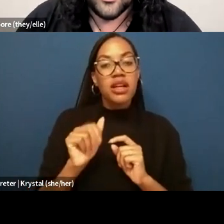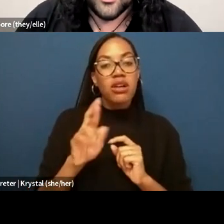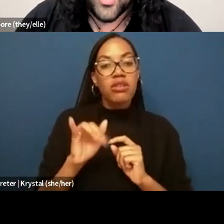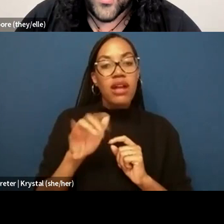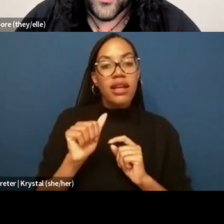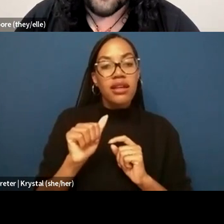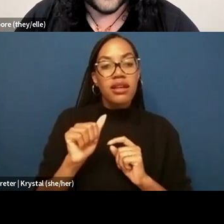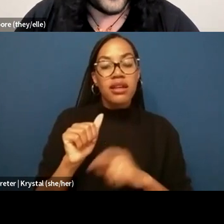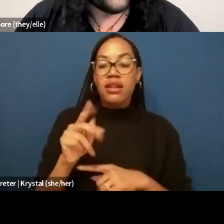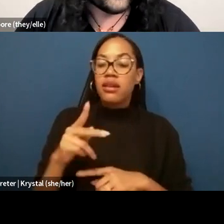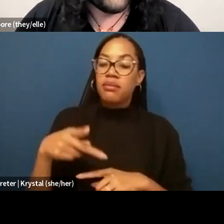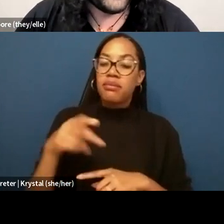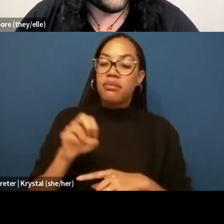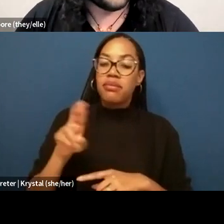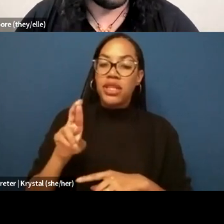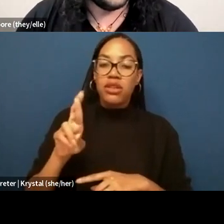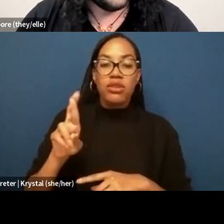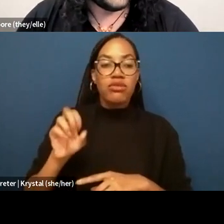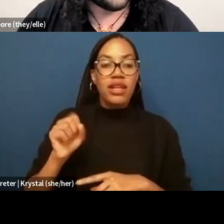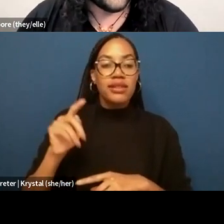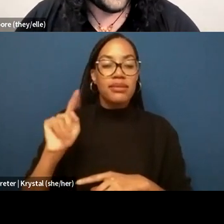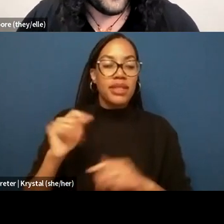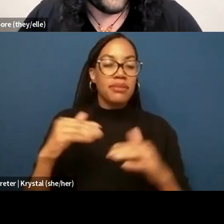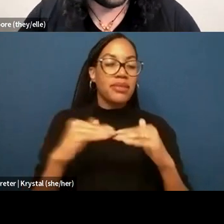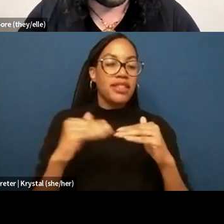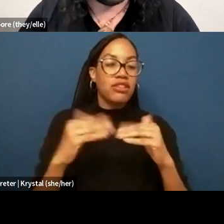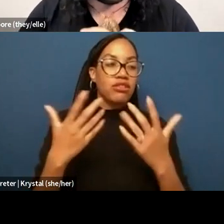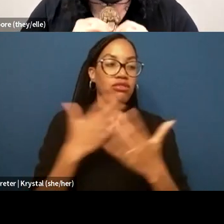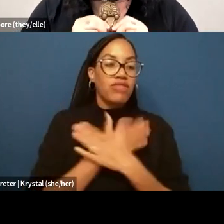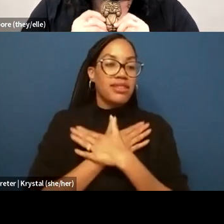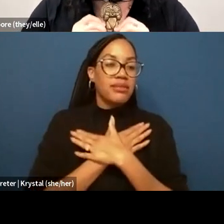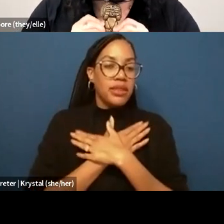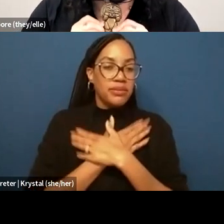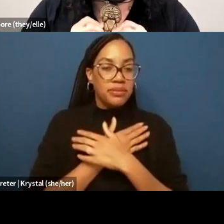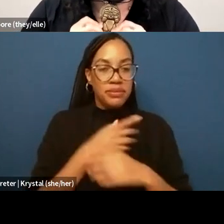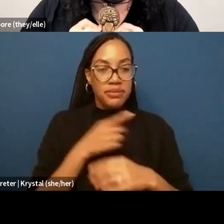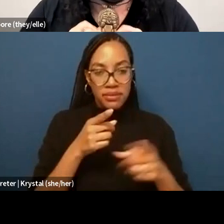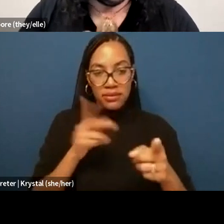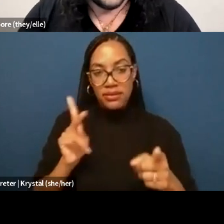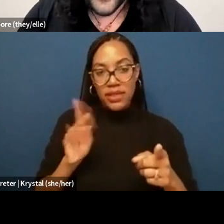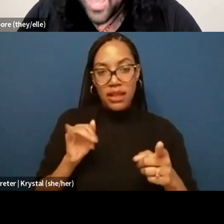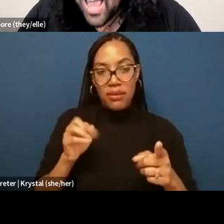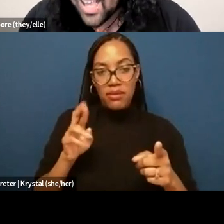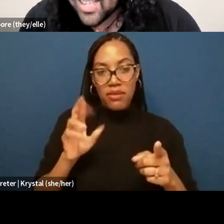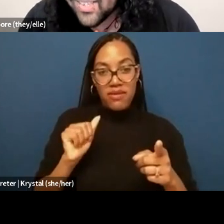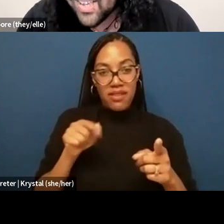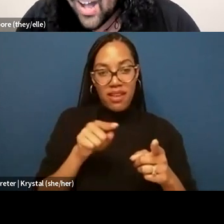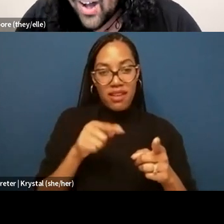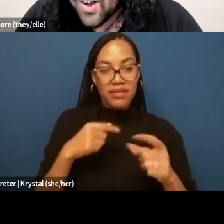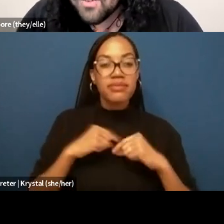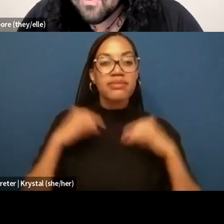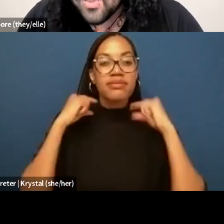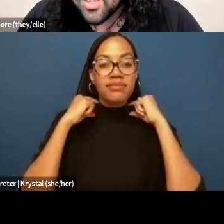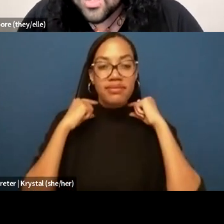Taino ancestral spirit for the moon, Karaya, whom I'm wearing on my pendant today. And